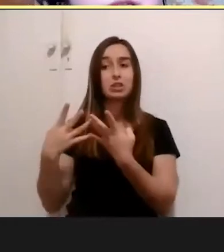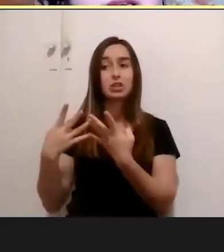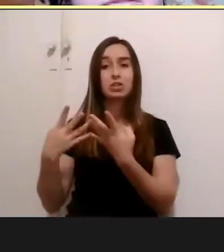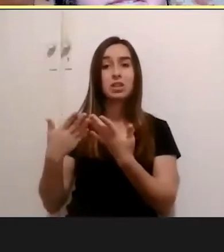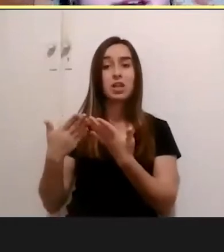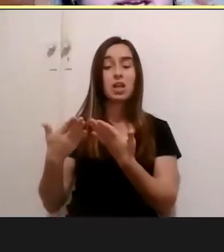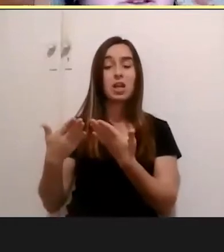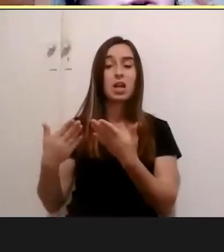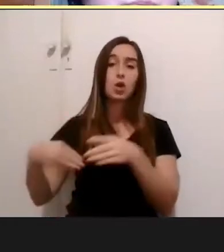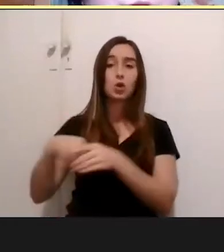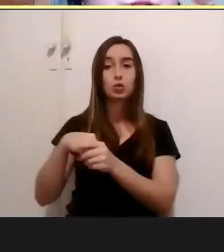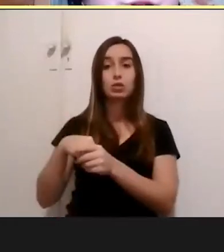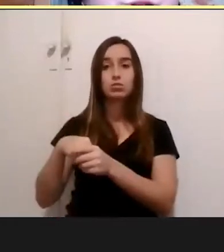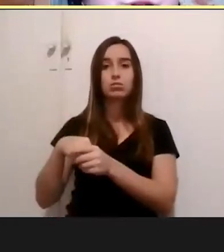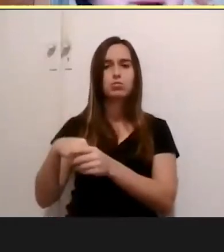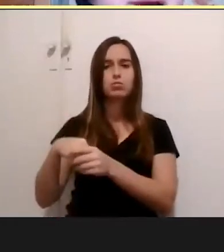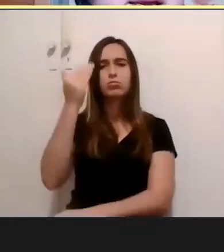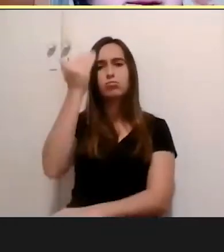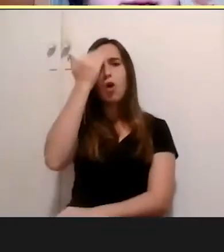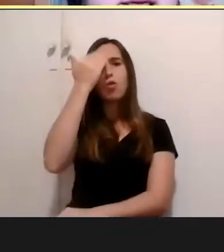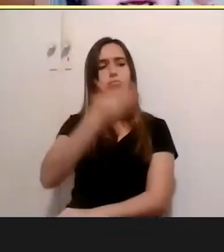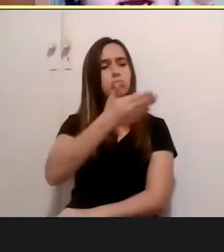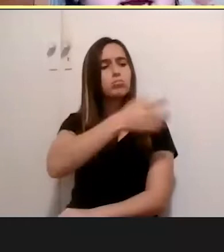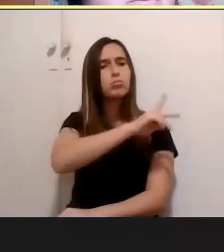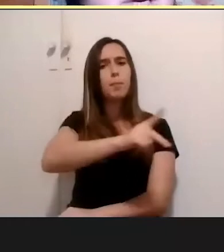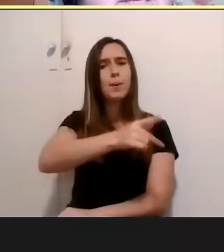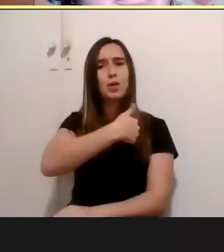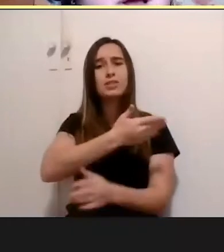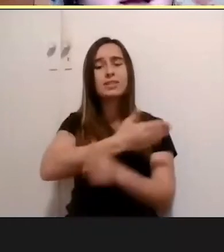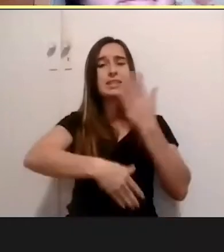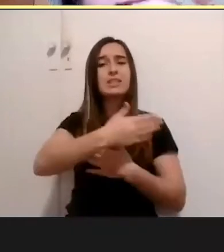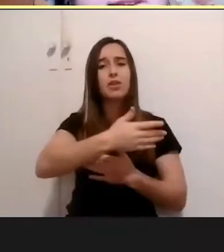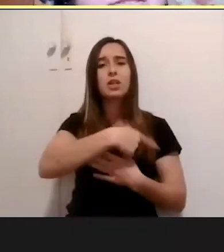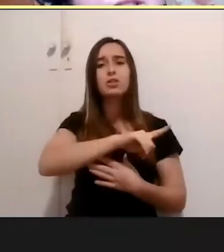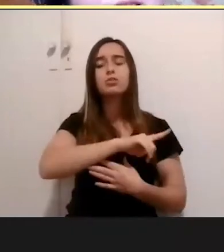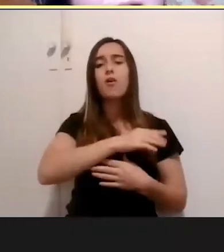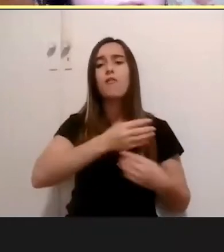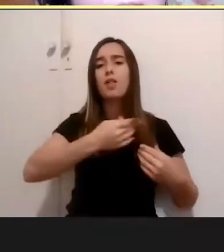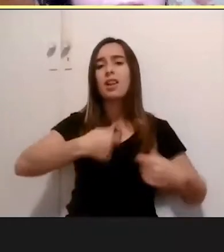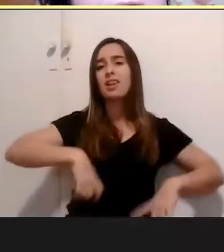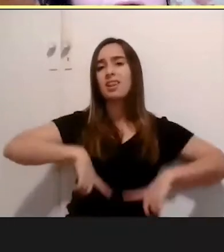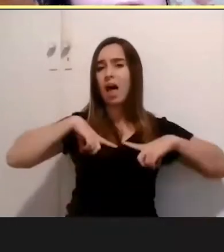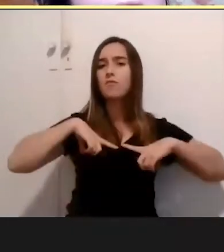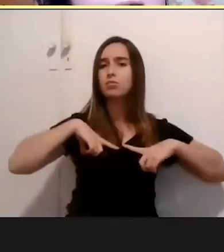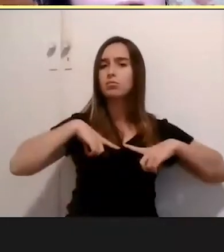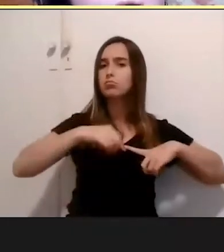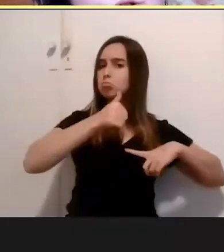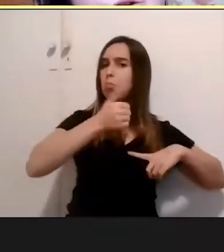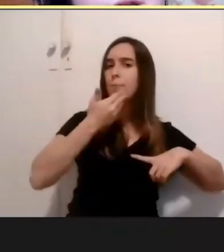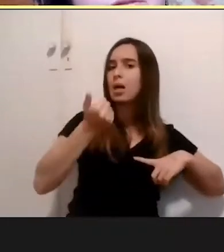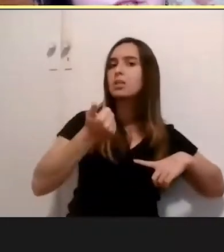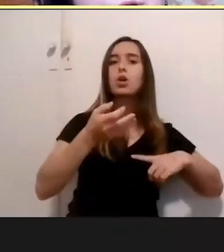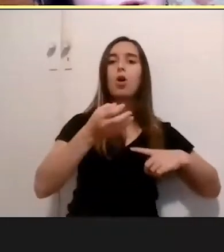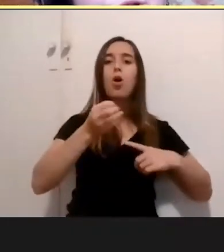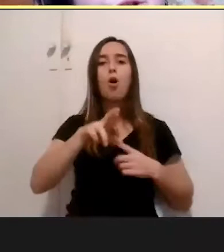positive effect on persons' well-being, quality of life, and self-esteem. And it also